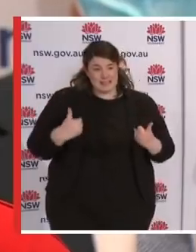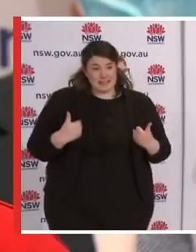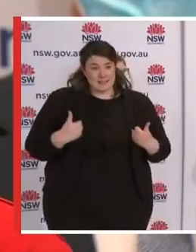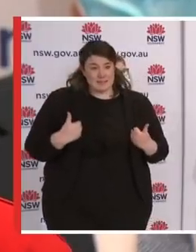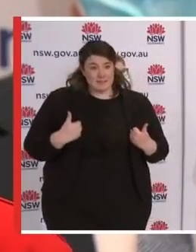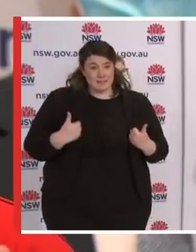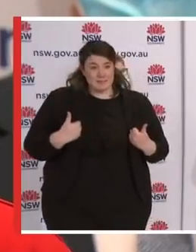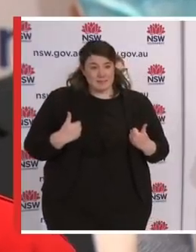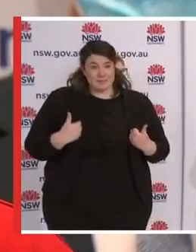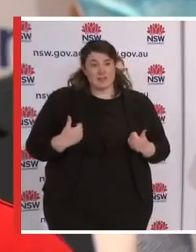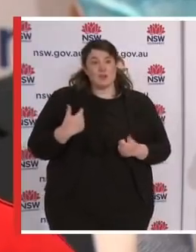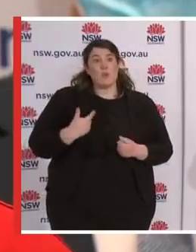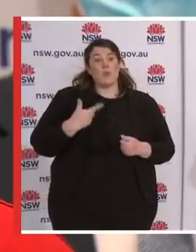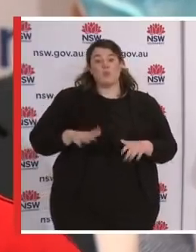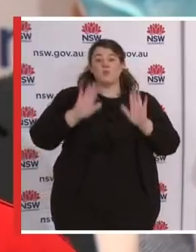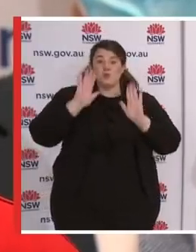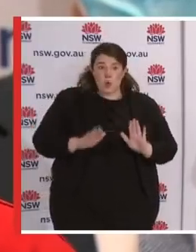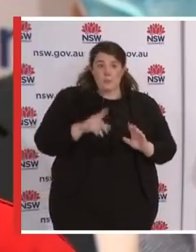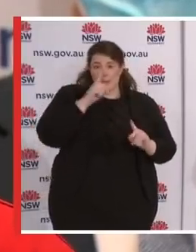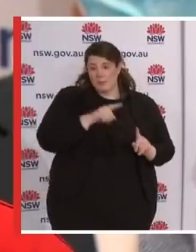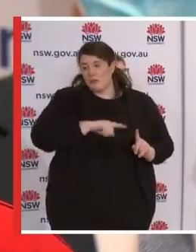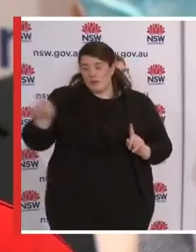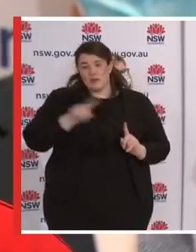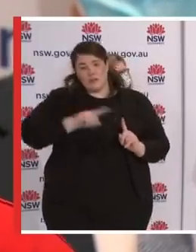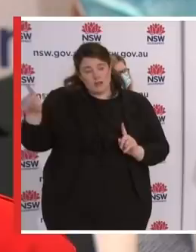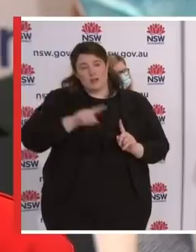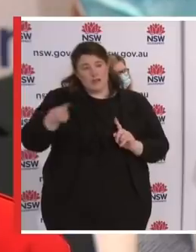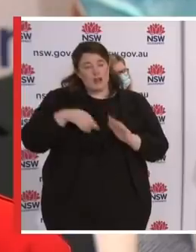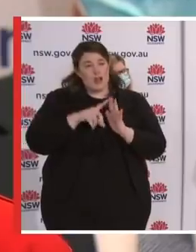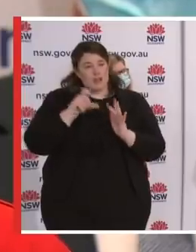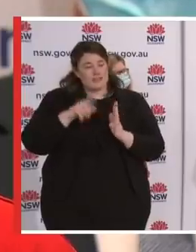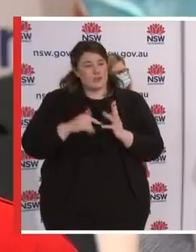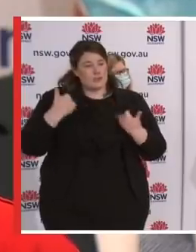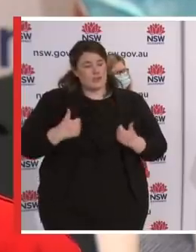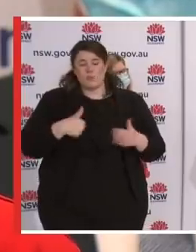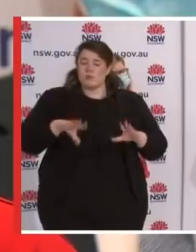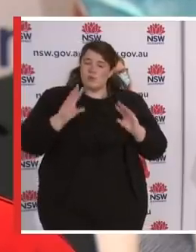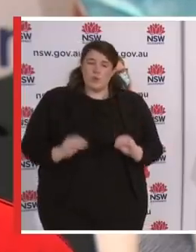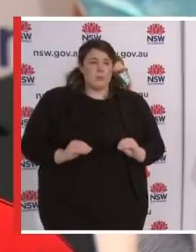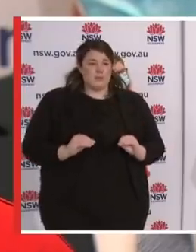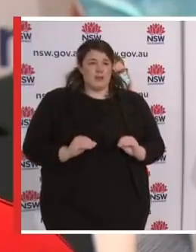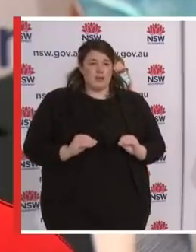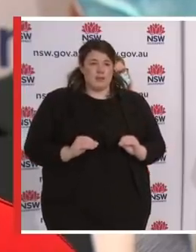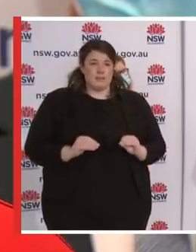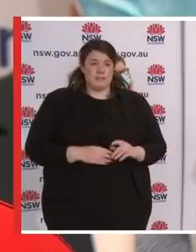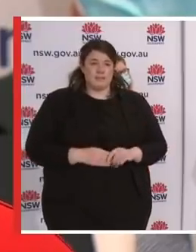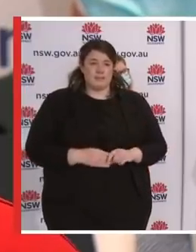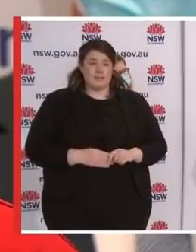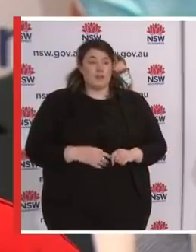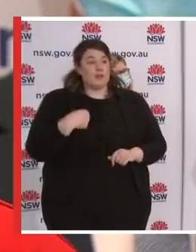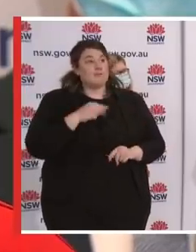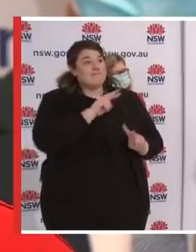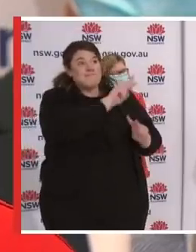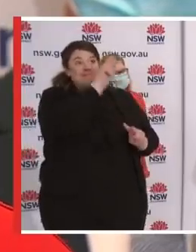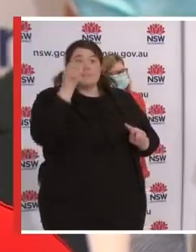having them. We want to stop people getting sick and ending up in ICU. And there's really good evidence from all over the world that the